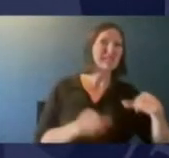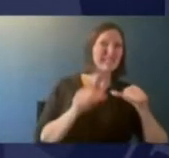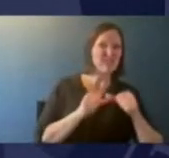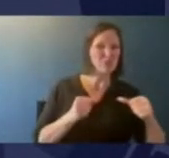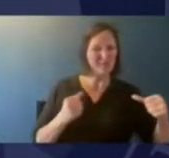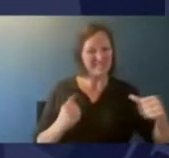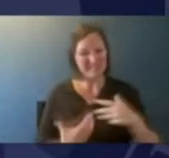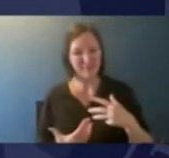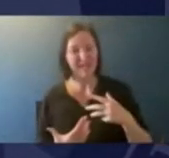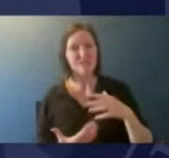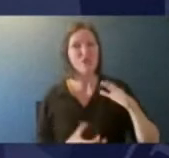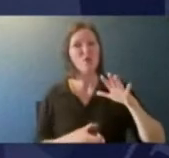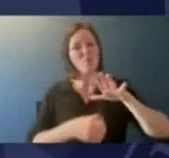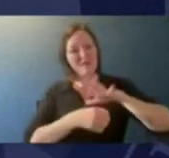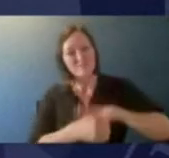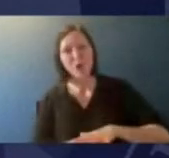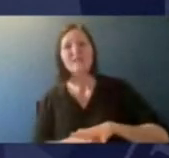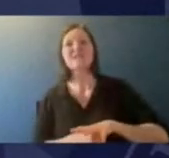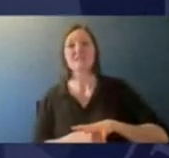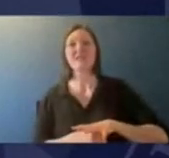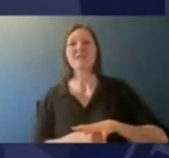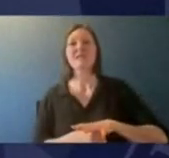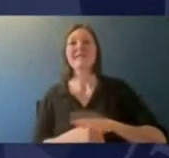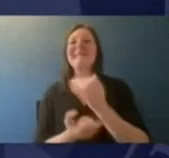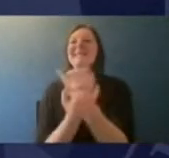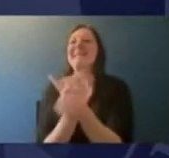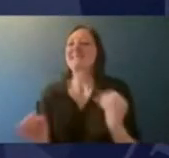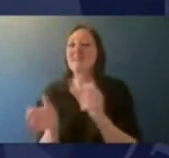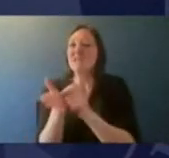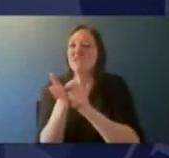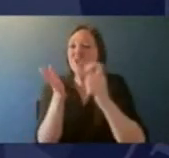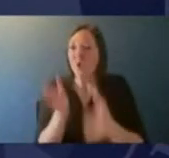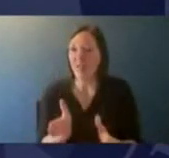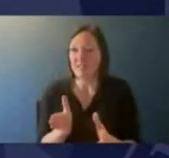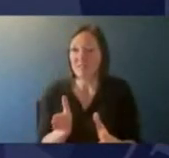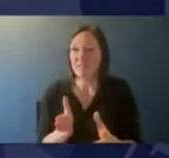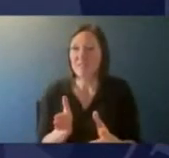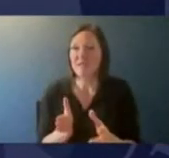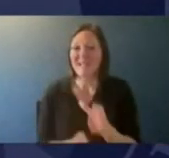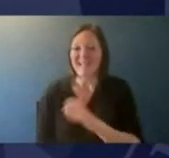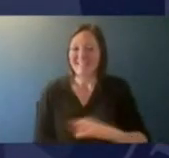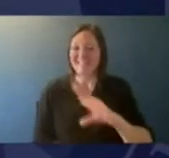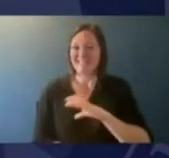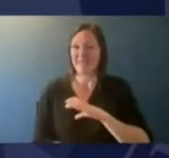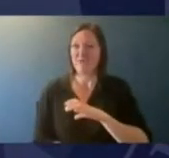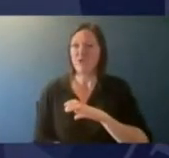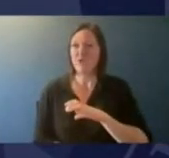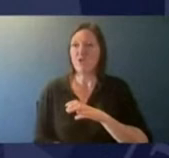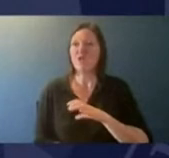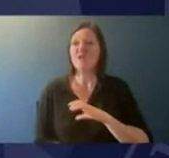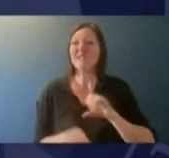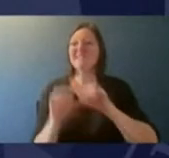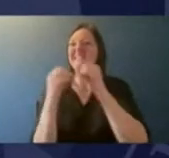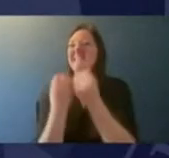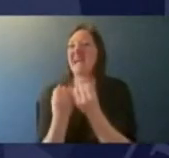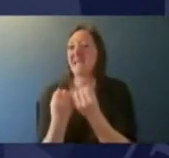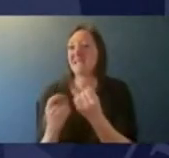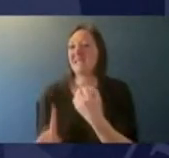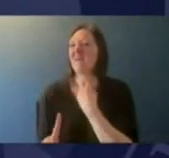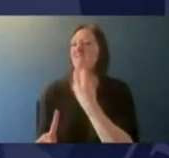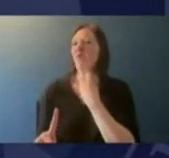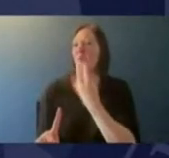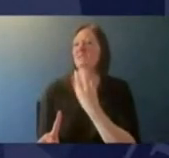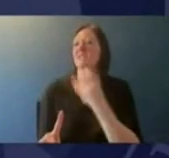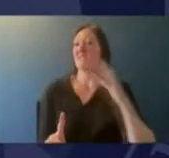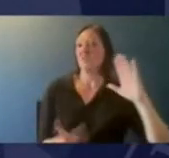repress, and punish independent journalists and civil society voices is a matter of great